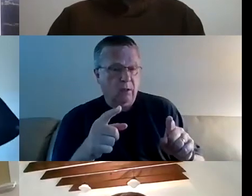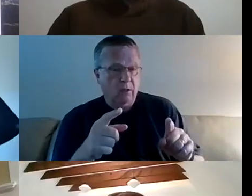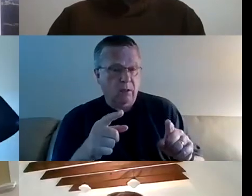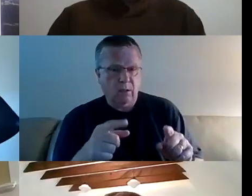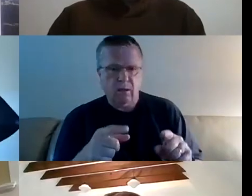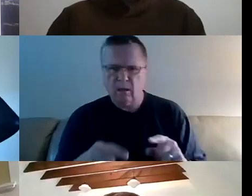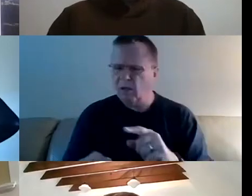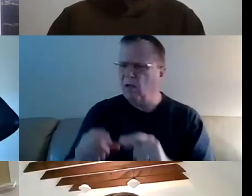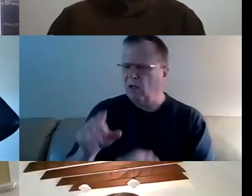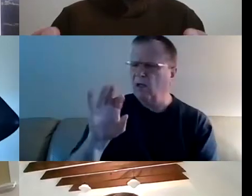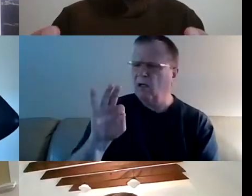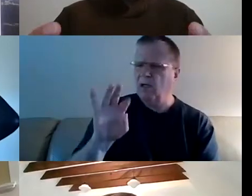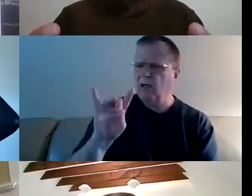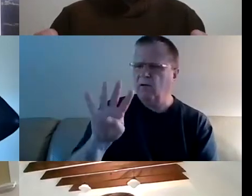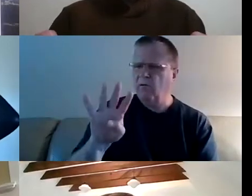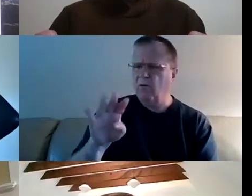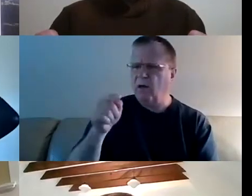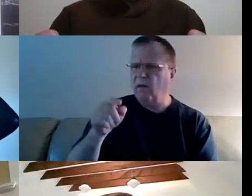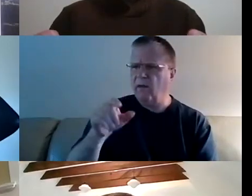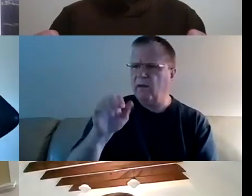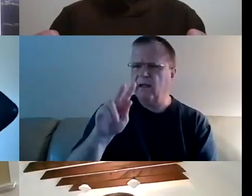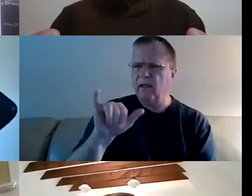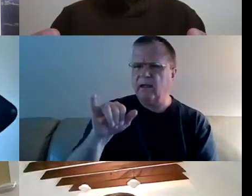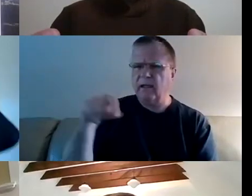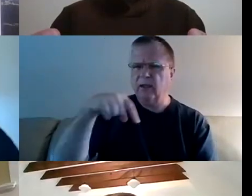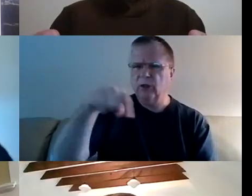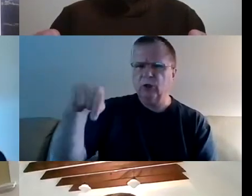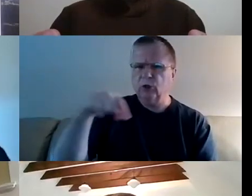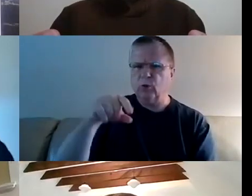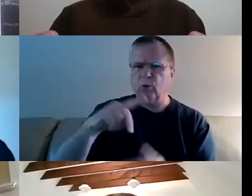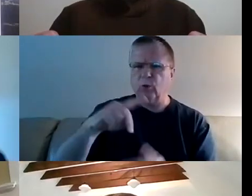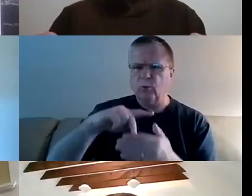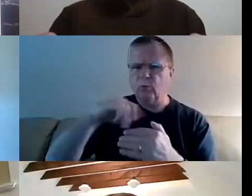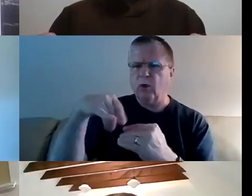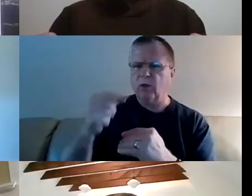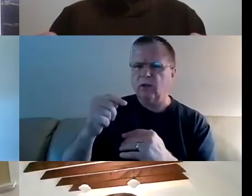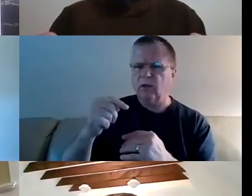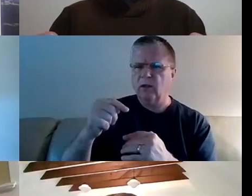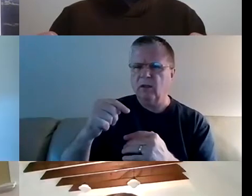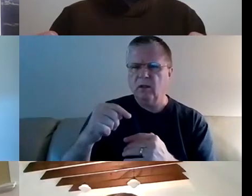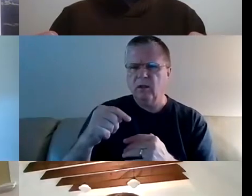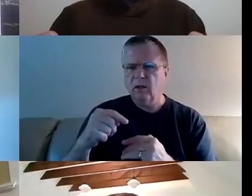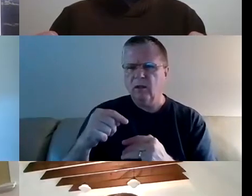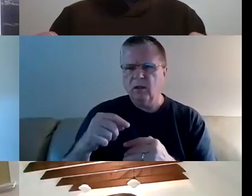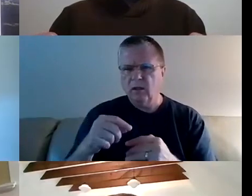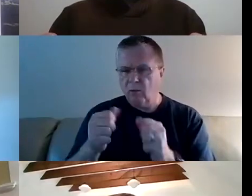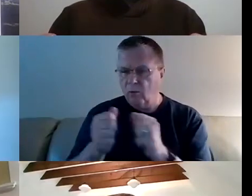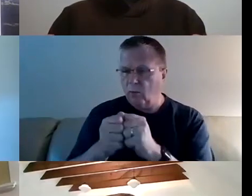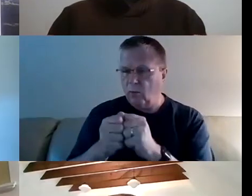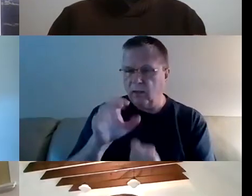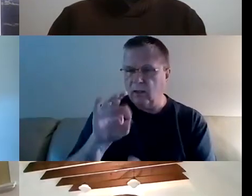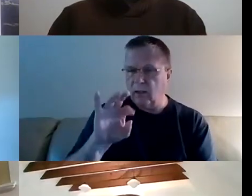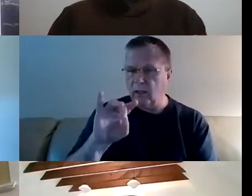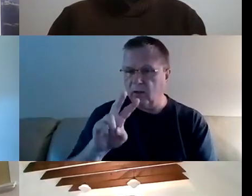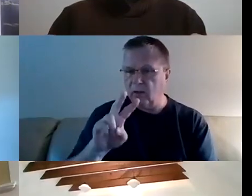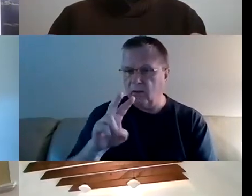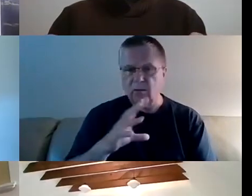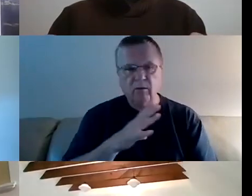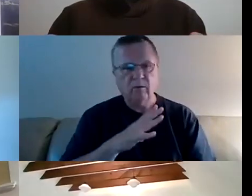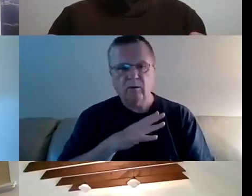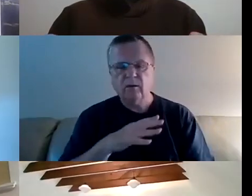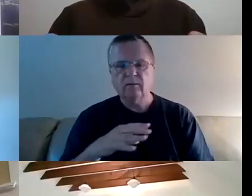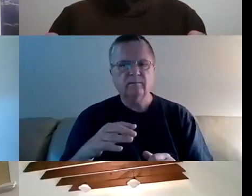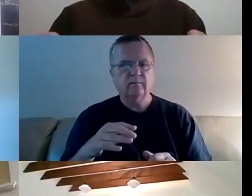984 is the Allegheny Circle project that... What they're related to? Yes, please. Yes, all please. Right. Ms.